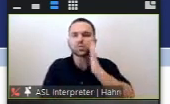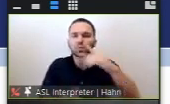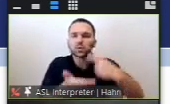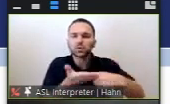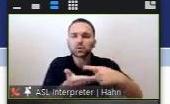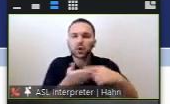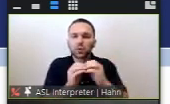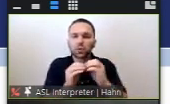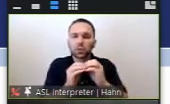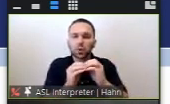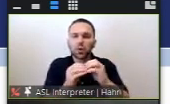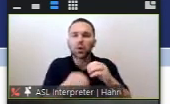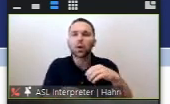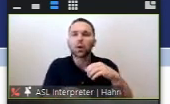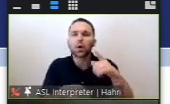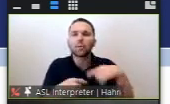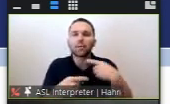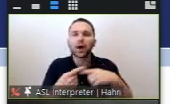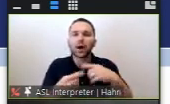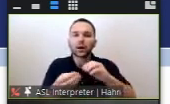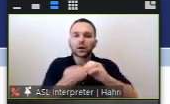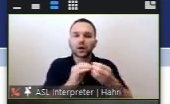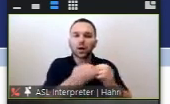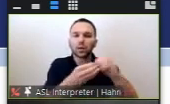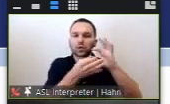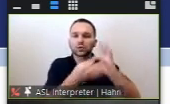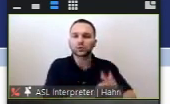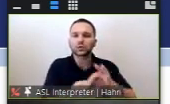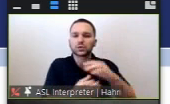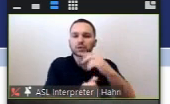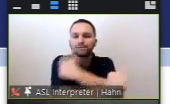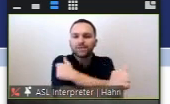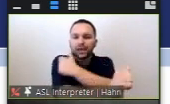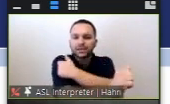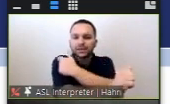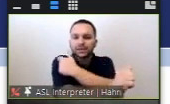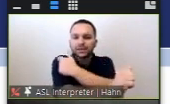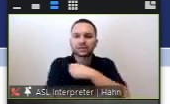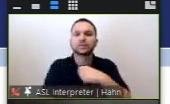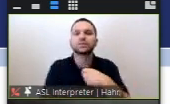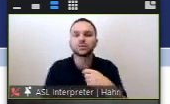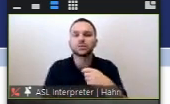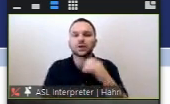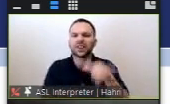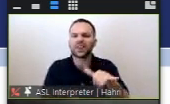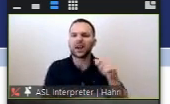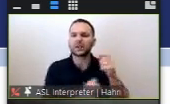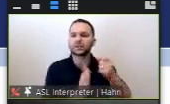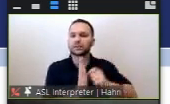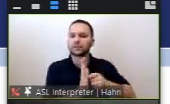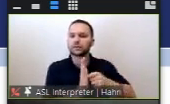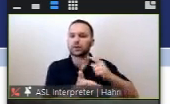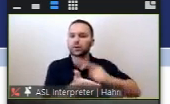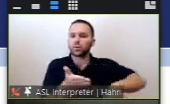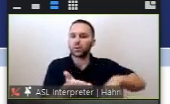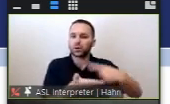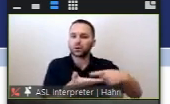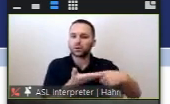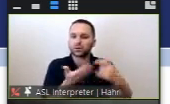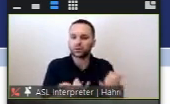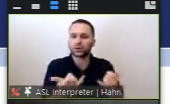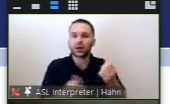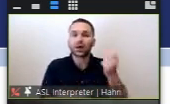the dashboard data about our vaccine breakthrough data, which is a lot of what I want to share with you today. But we, of course, continue to see that most